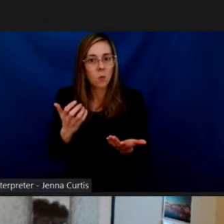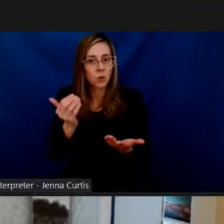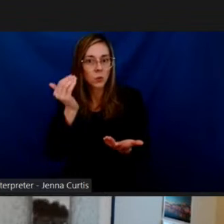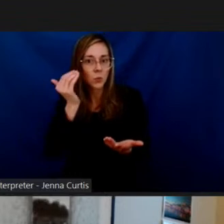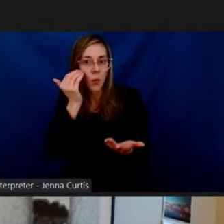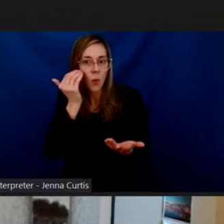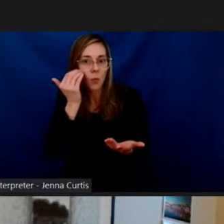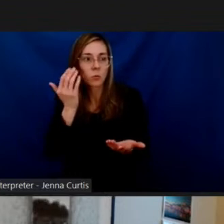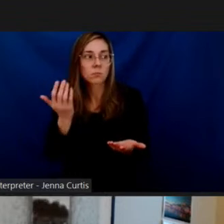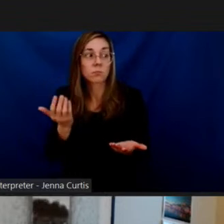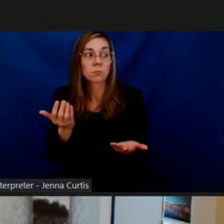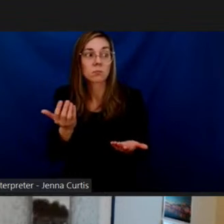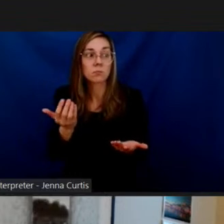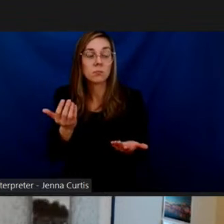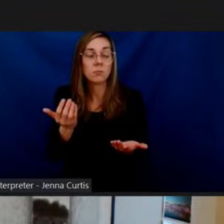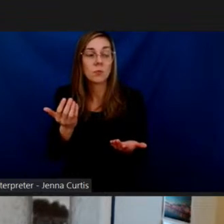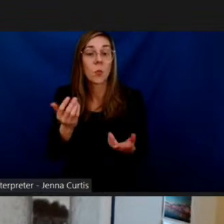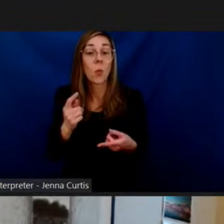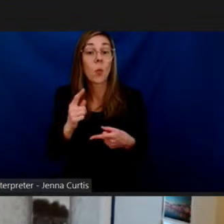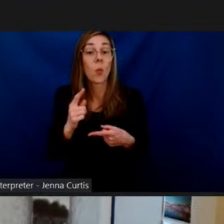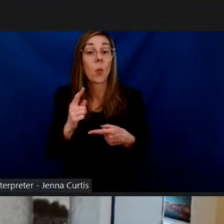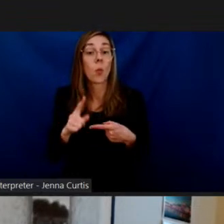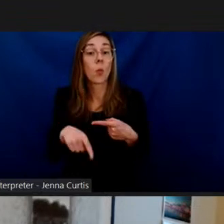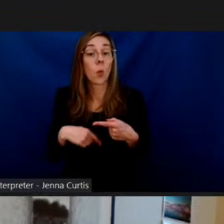know when we can see